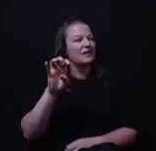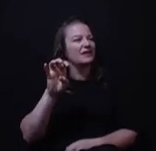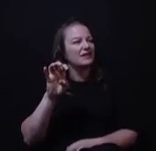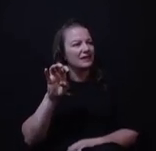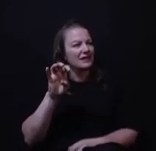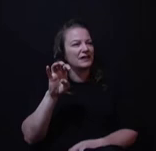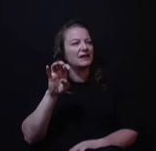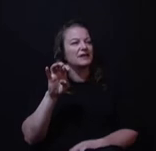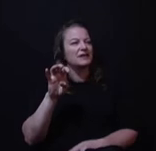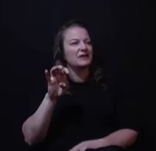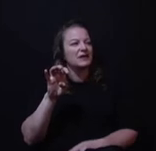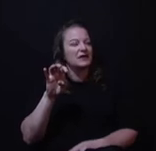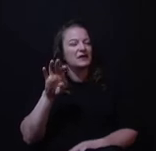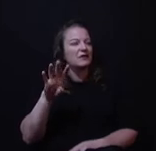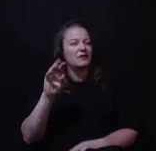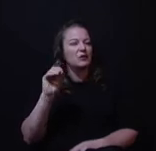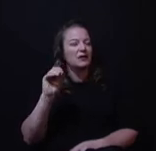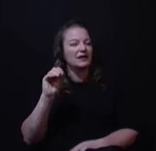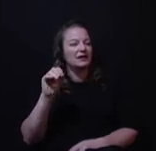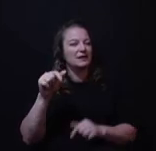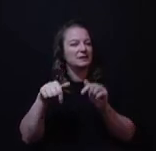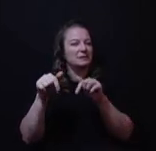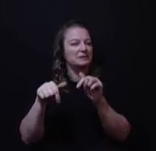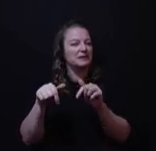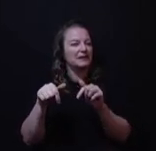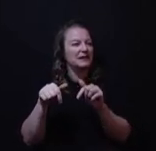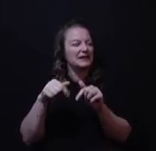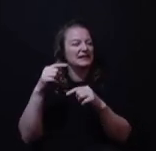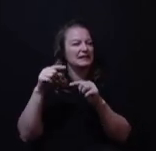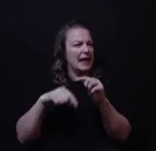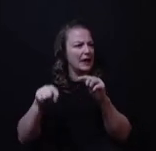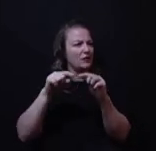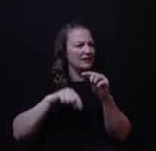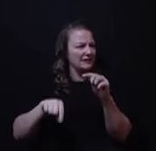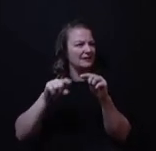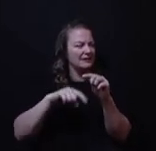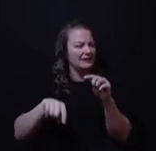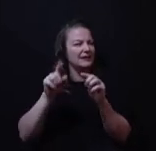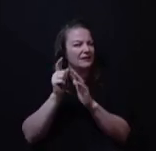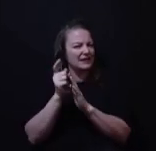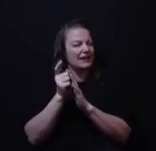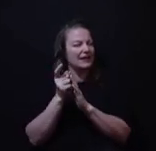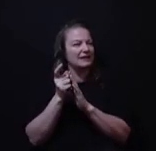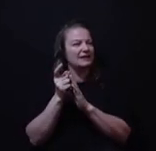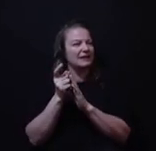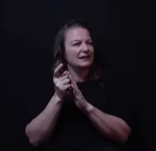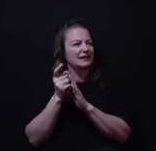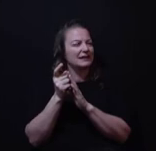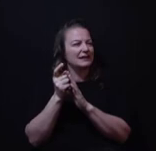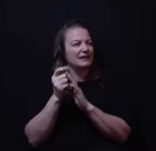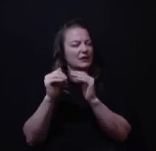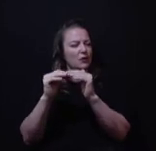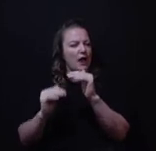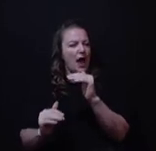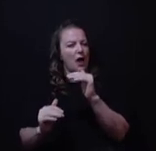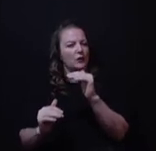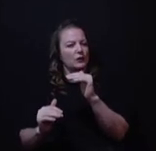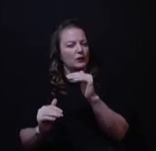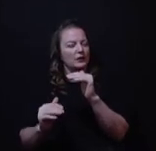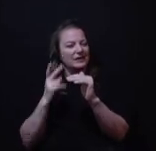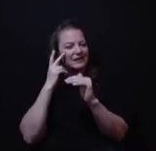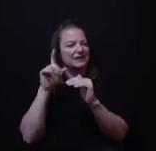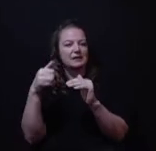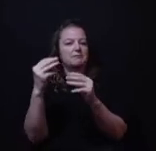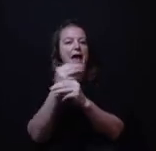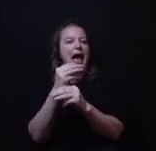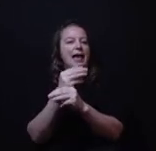second. You go up an octave. How many cycles is that? 800. Go down two. How many is that? See, it's just math.